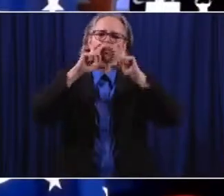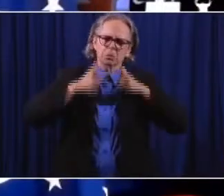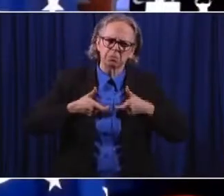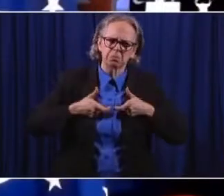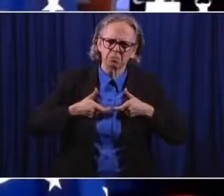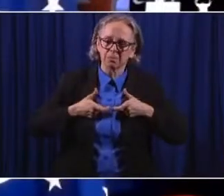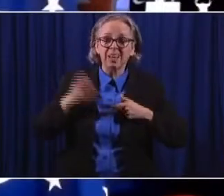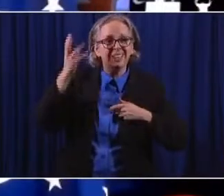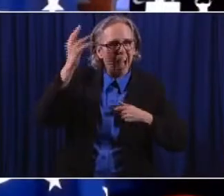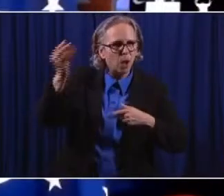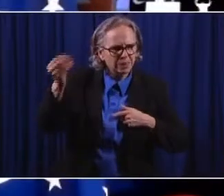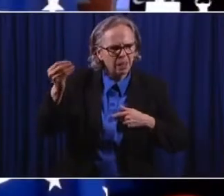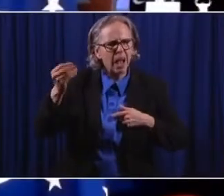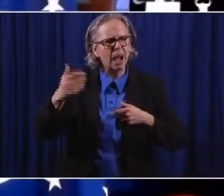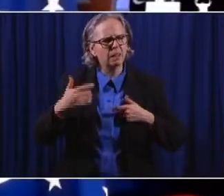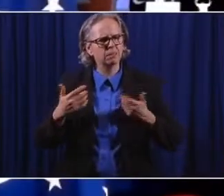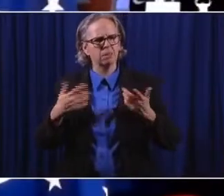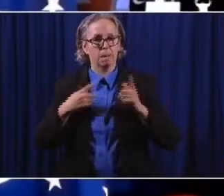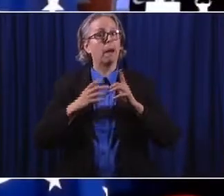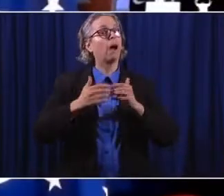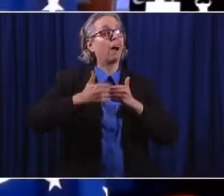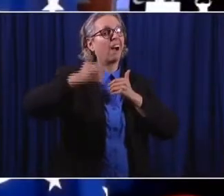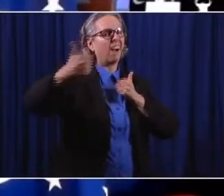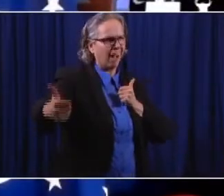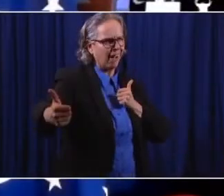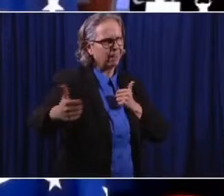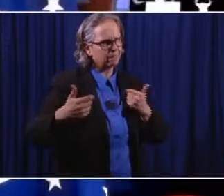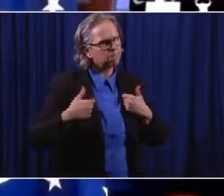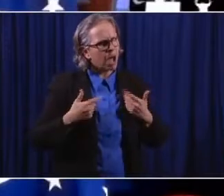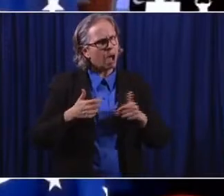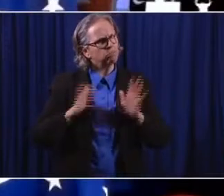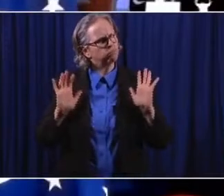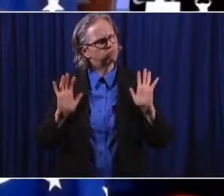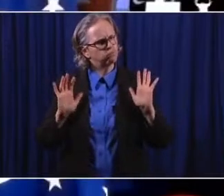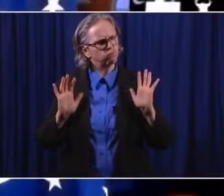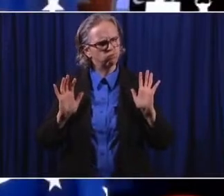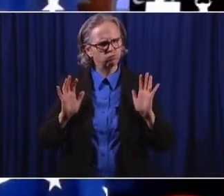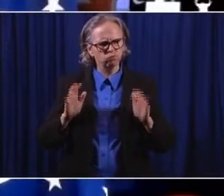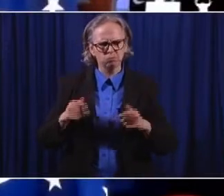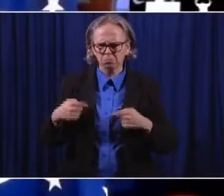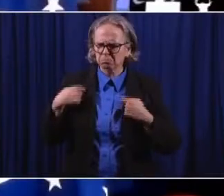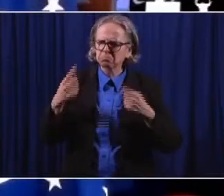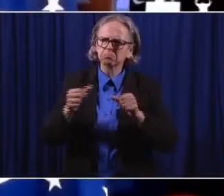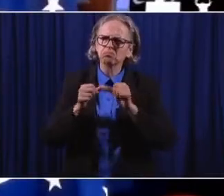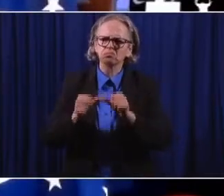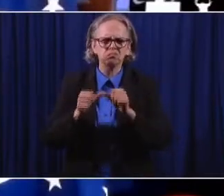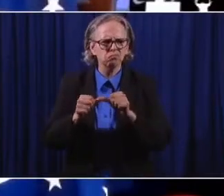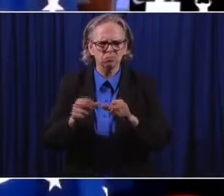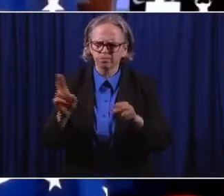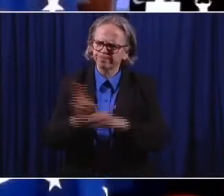very much distanced from anybody in the crowd. But we've been very consistent about it. And like I said,